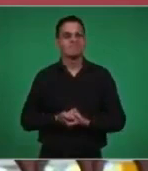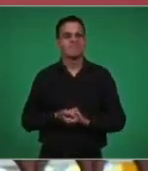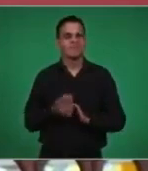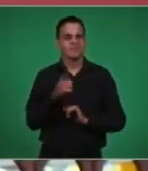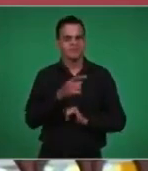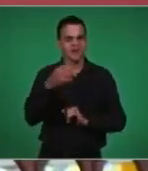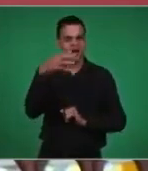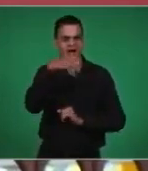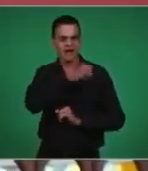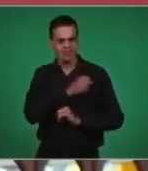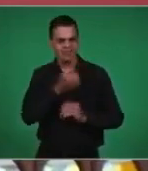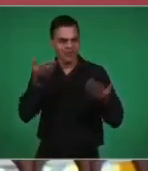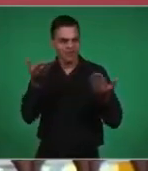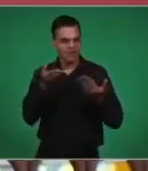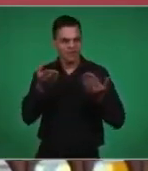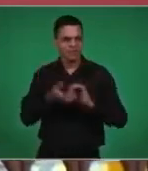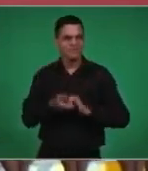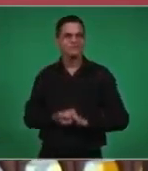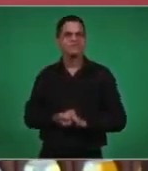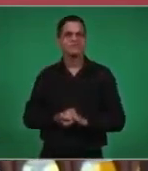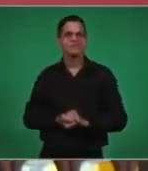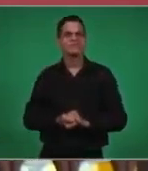You're going to place here quickly